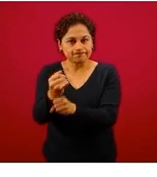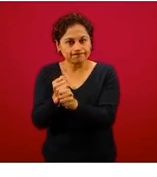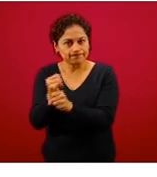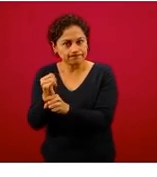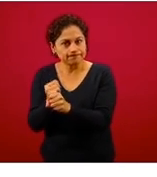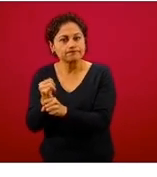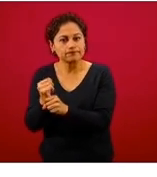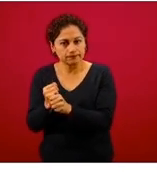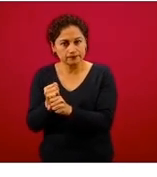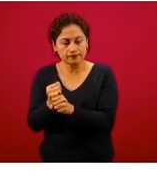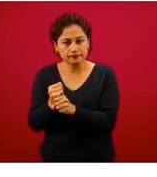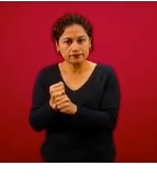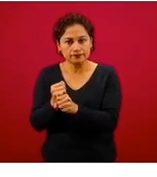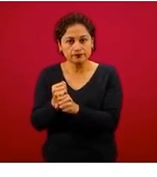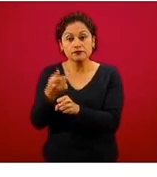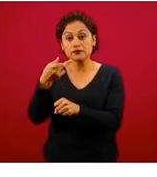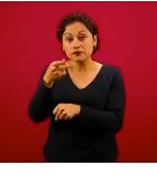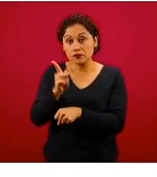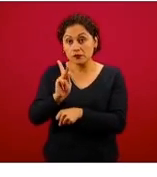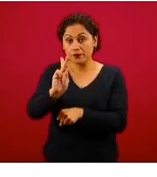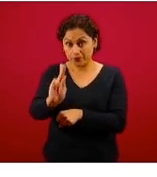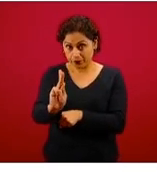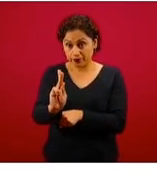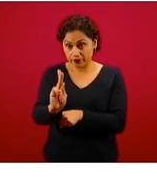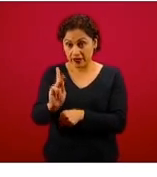our system.